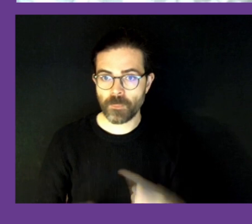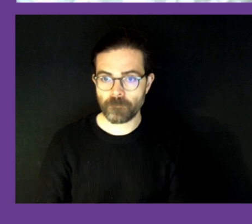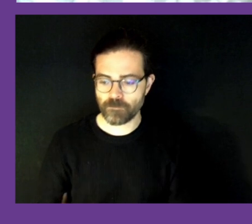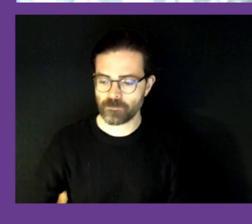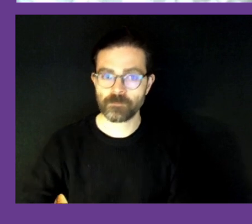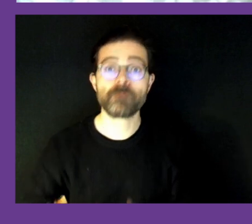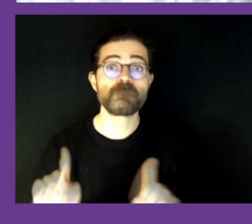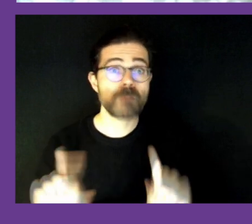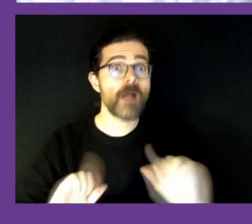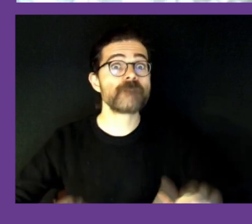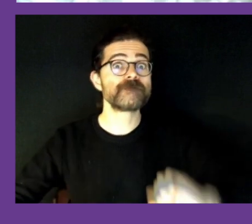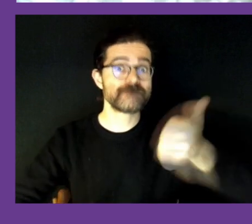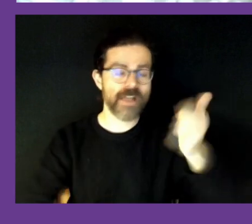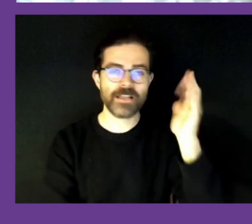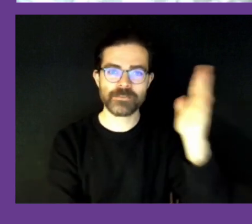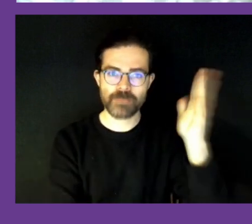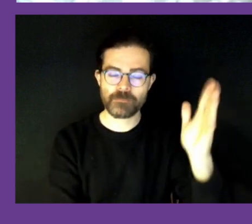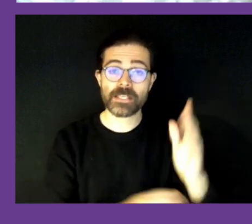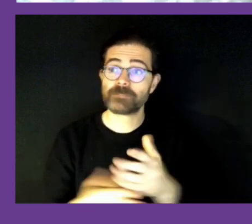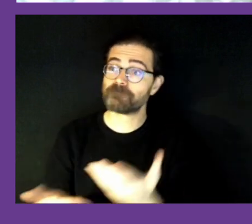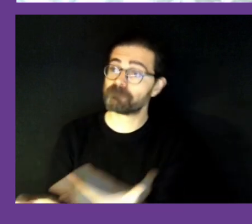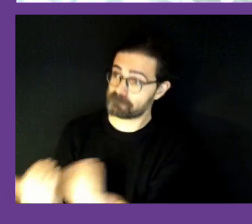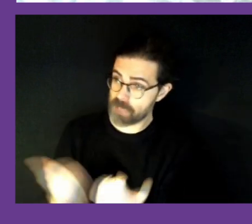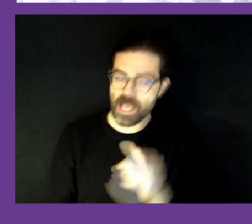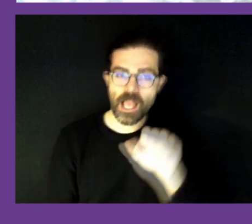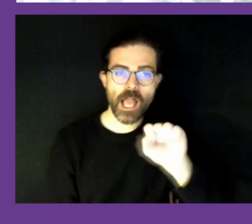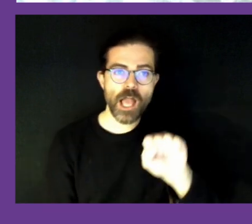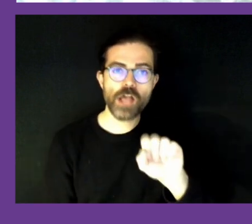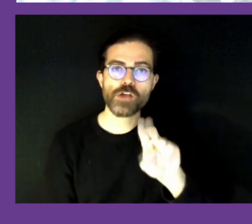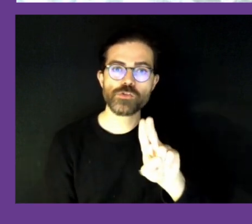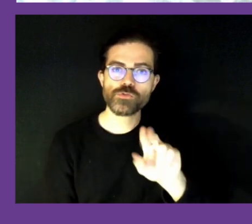invite Susanna to take the floor.